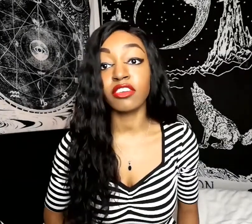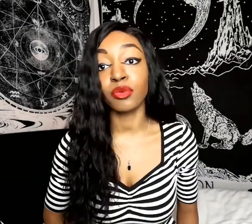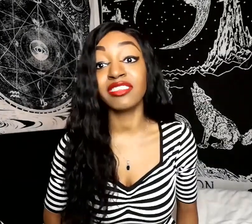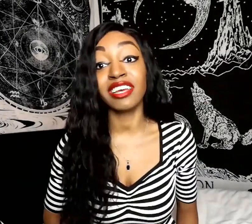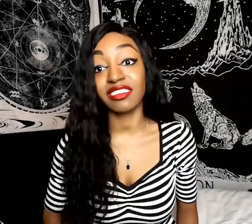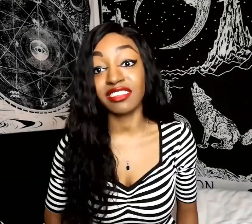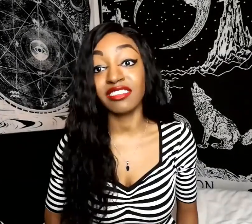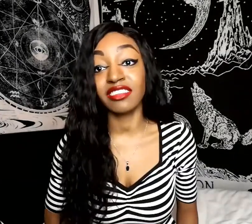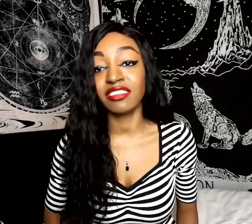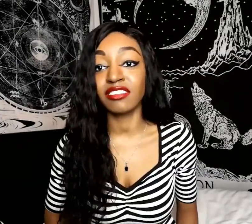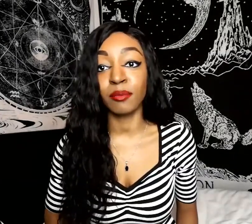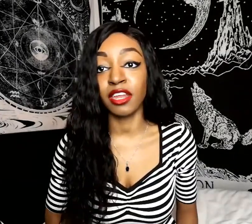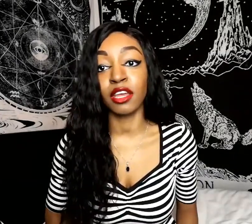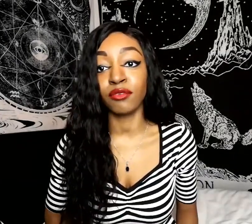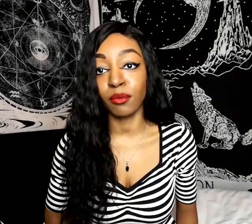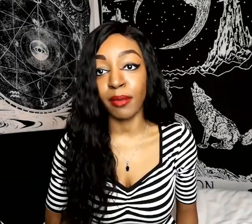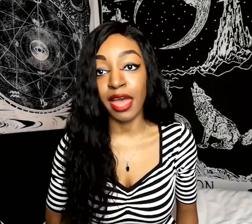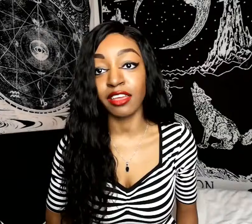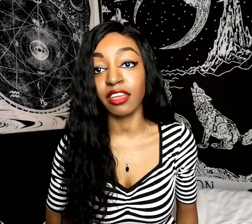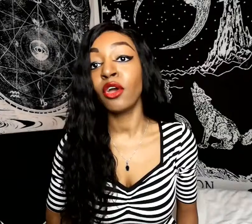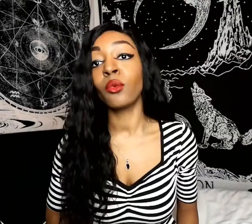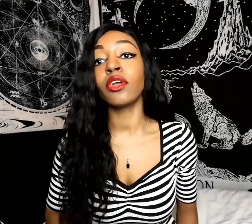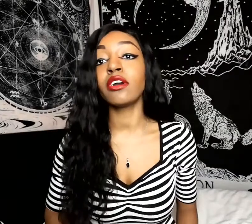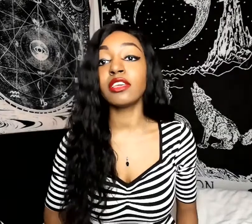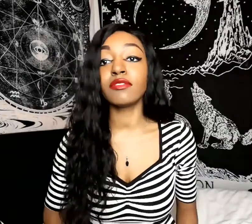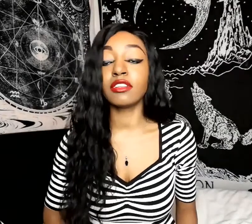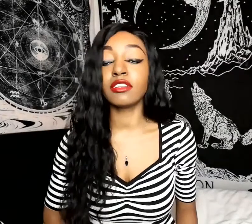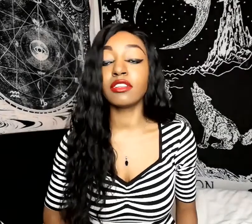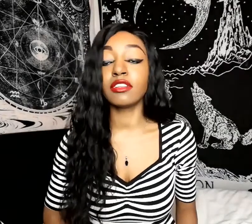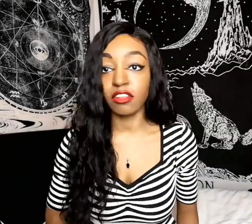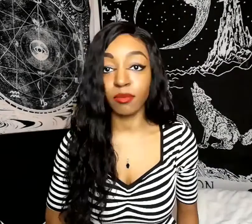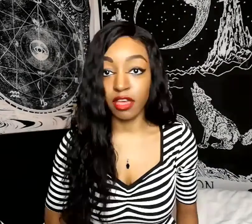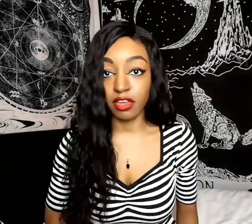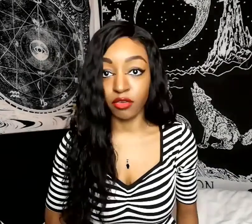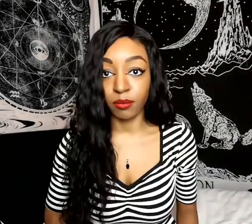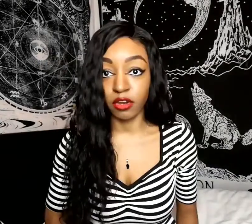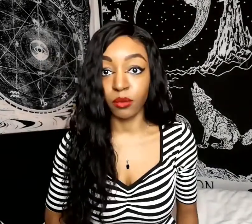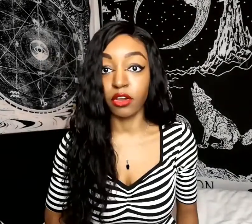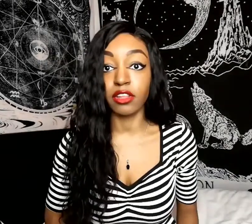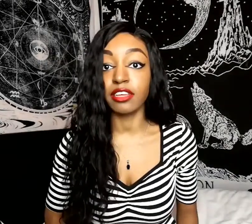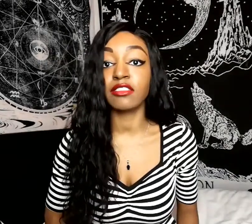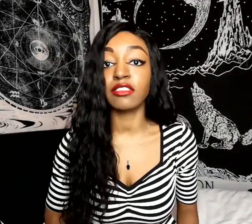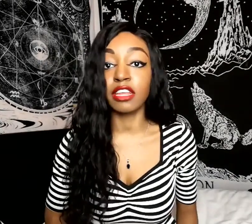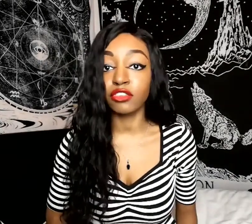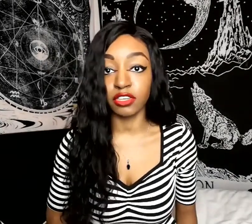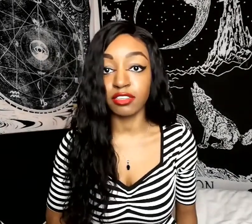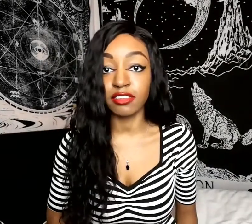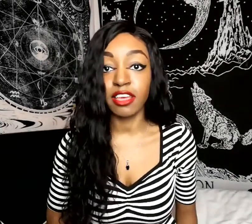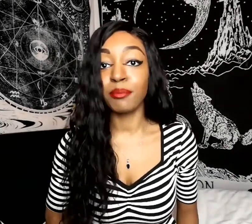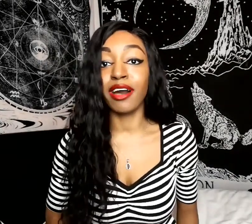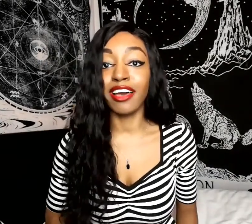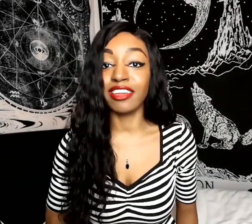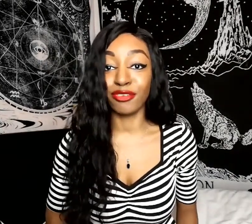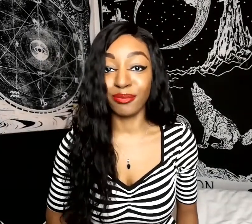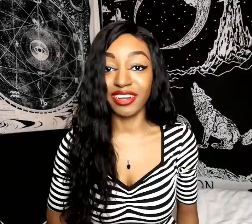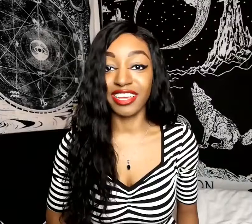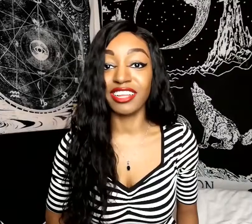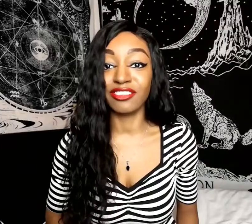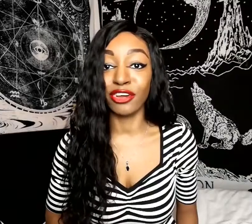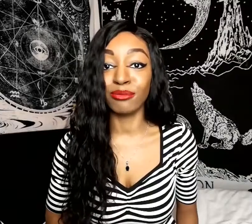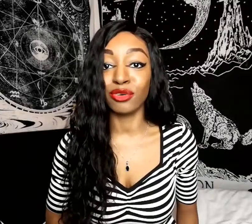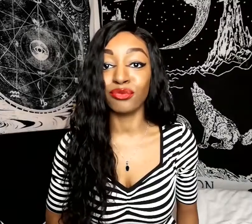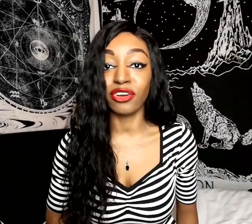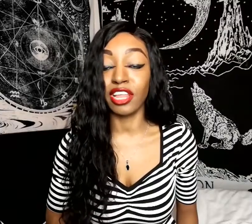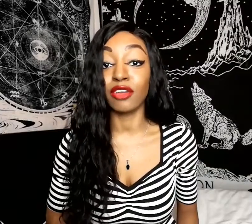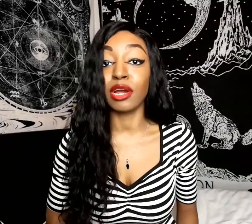and asexuality has existed since the beginning of humanity. We aren't even decades behind everybody. We're like centuries behind everybody